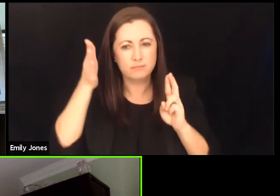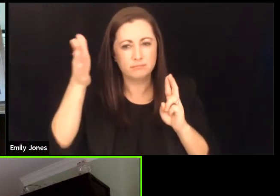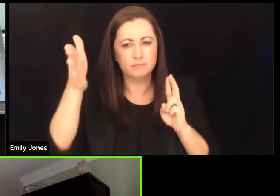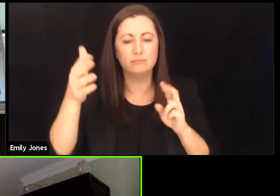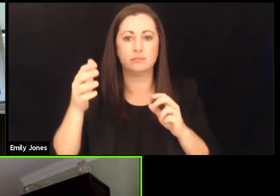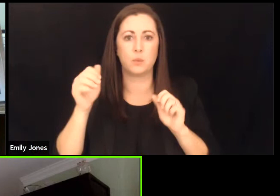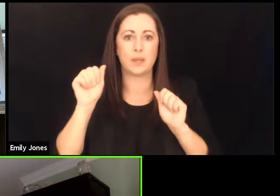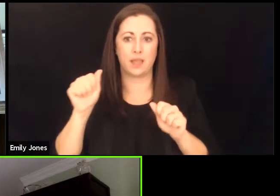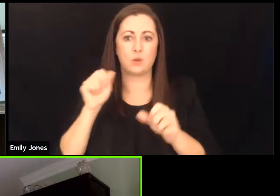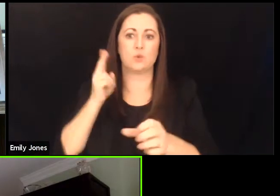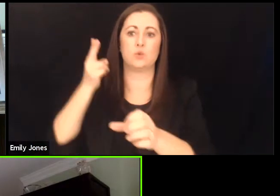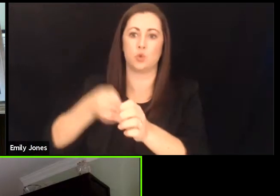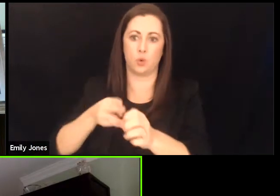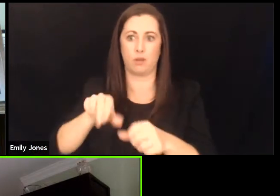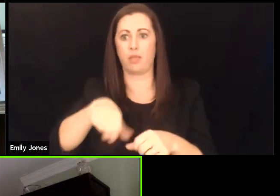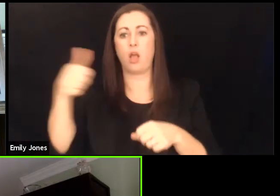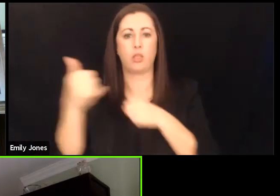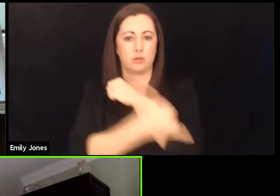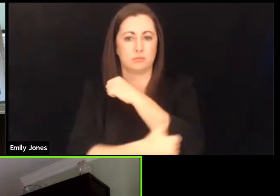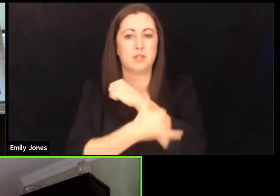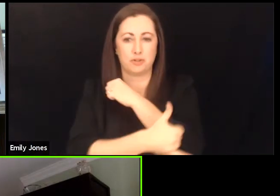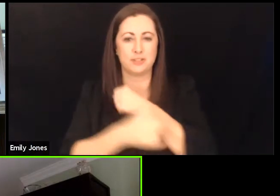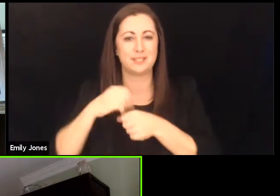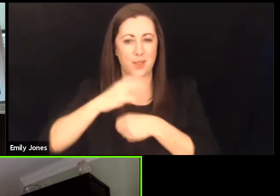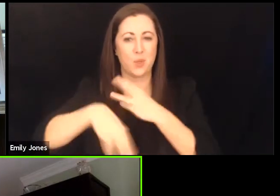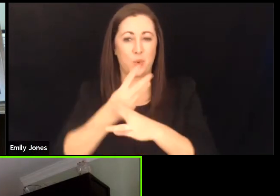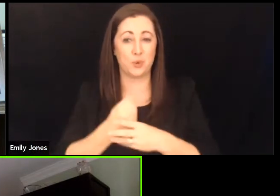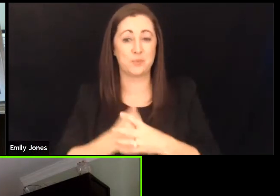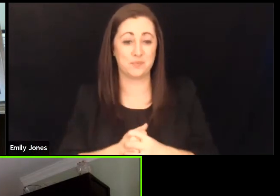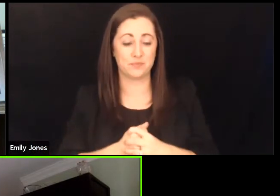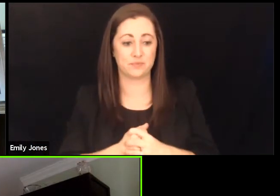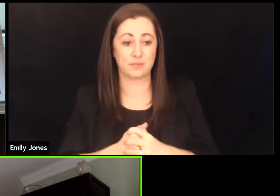of the world. So that's a long-winded answer to your question.